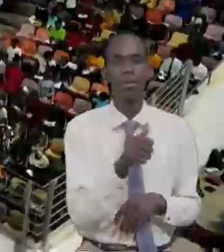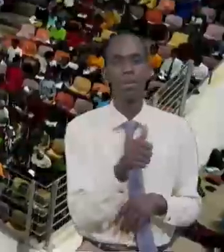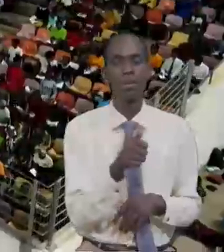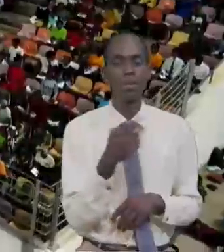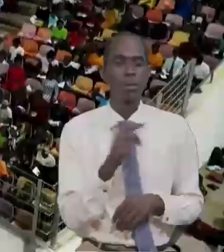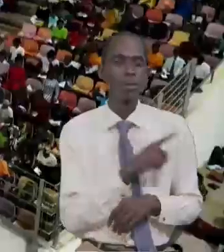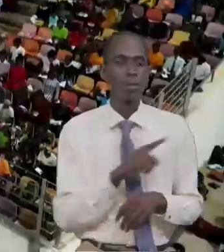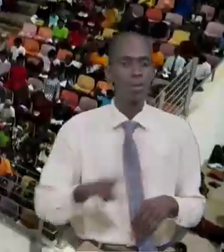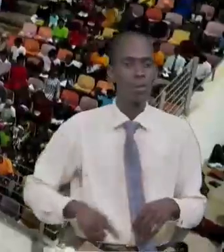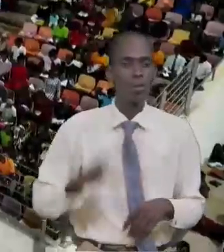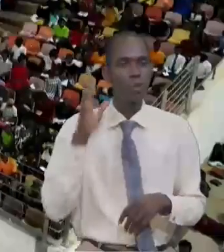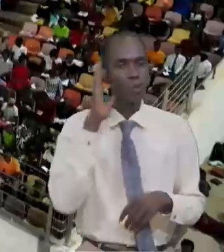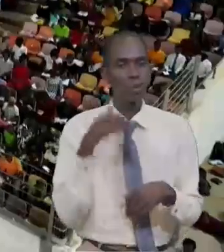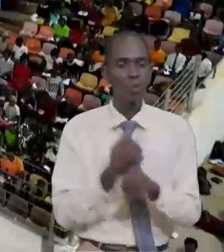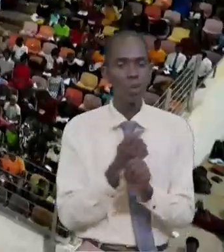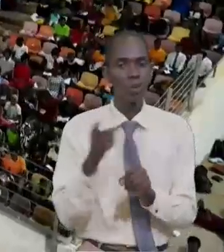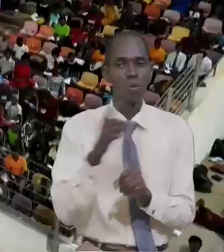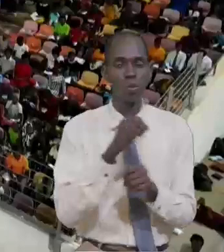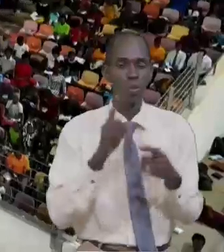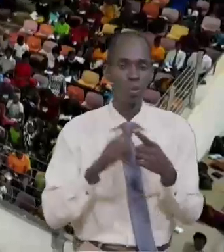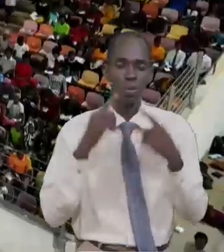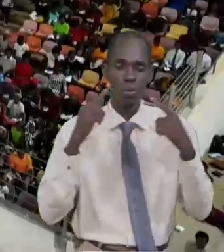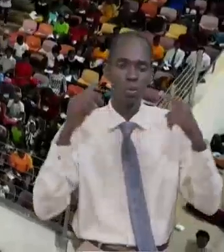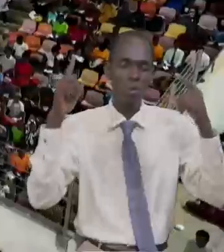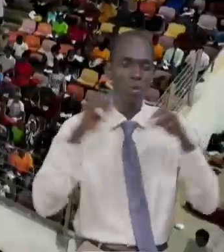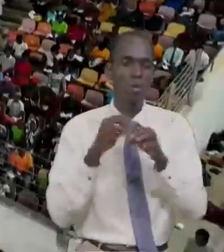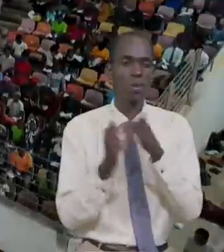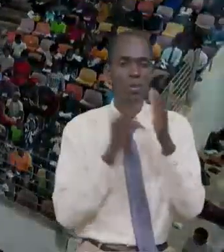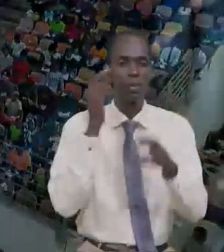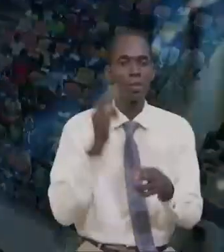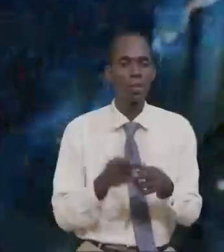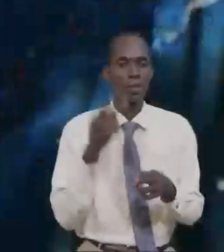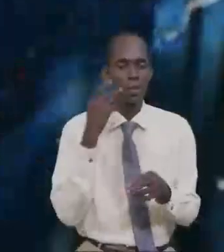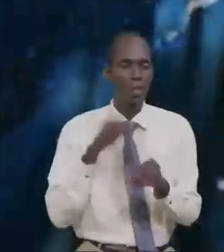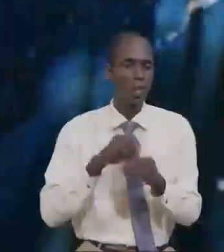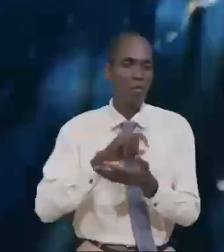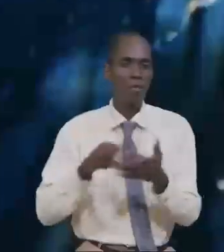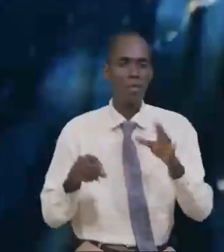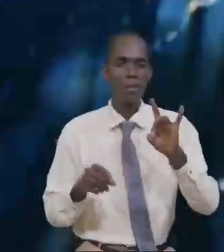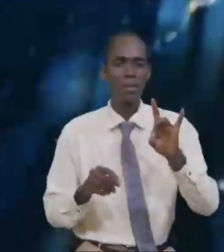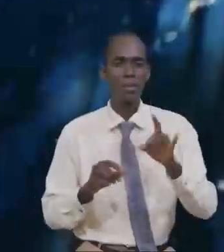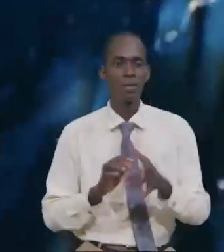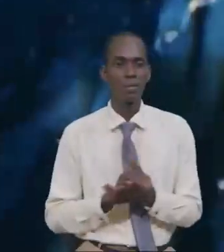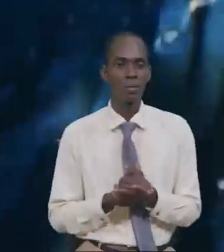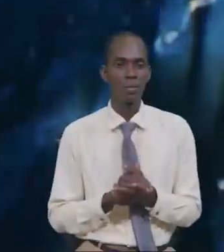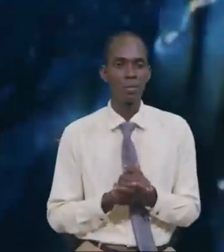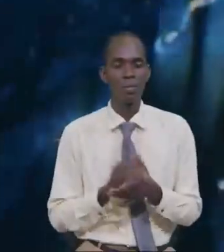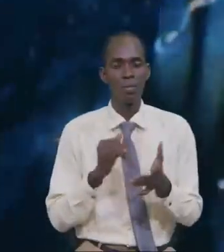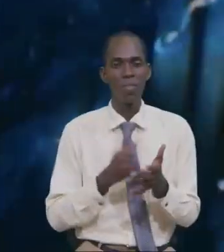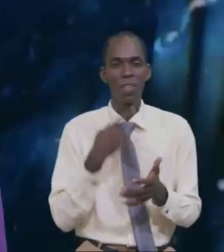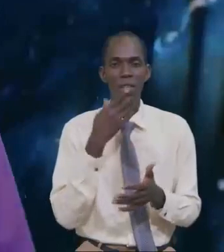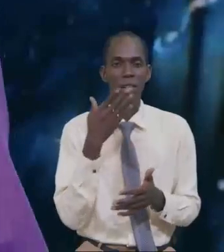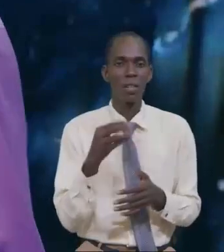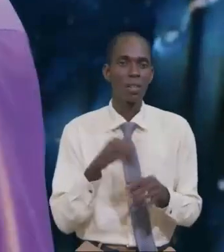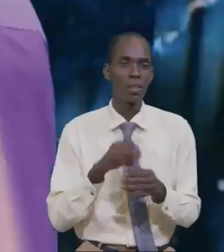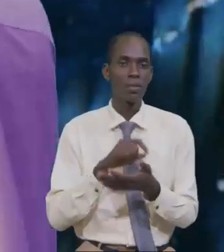verse 8, it says, this book of the law shall not depart out of thy mouth. And some